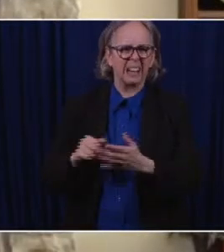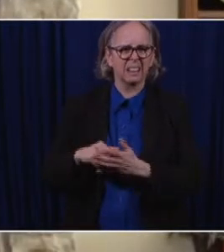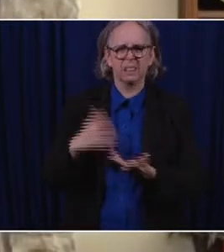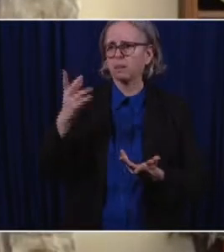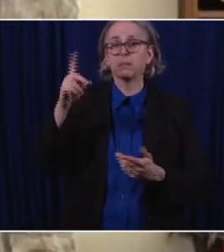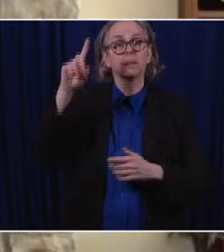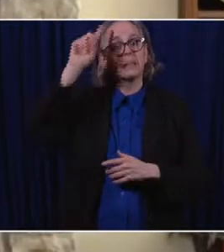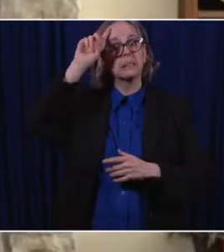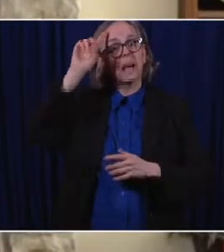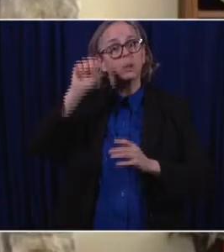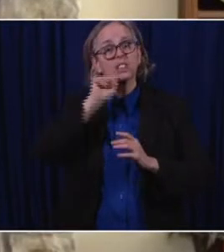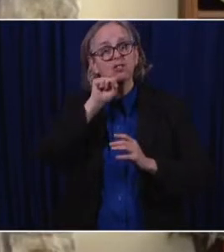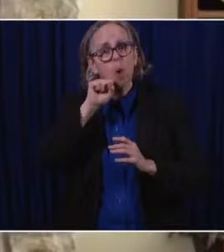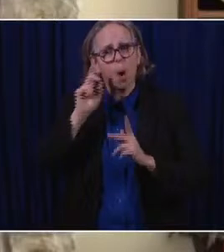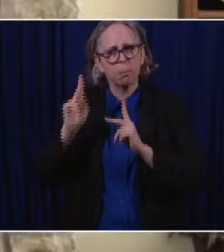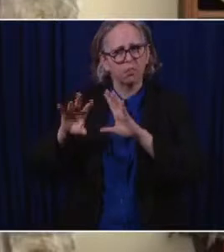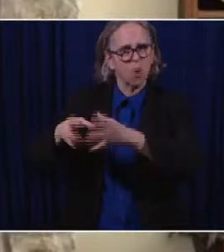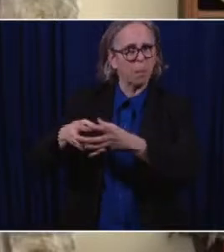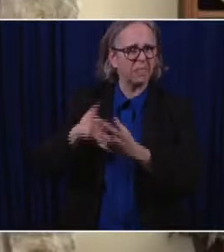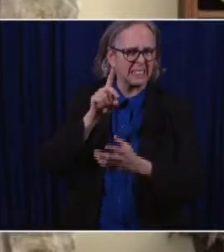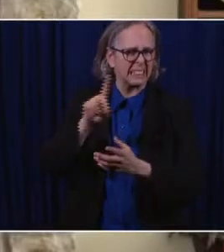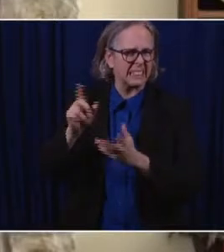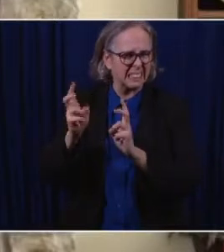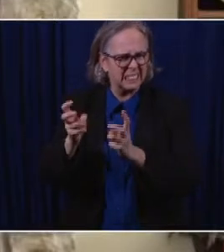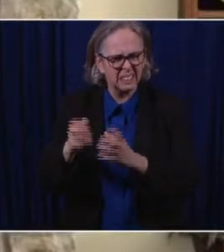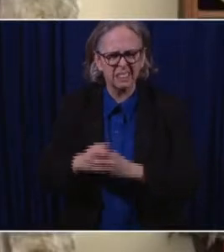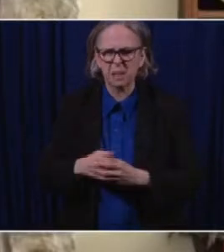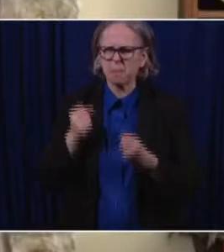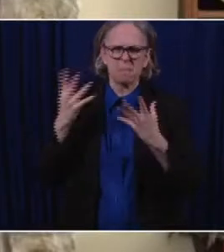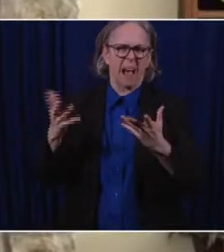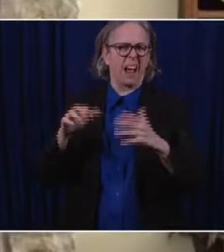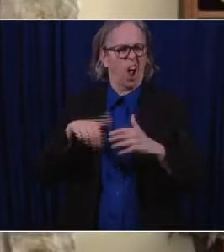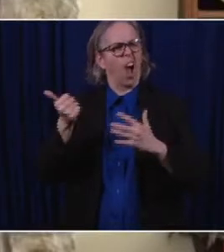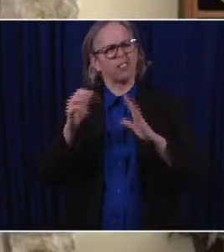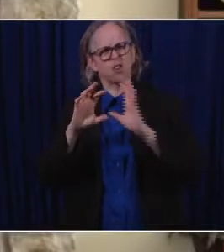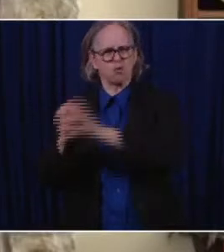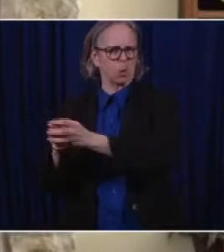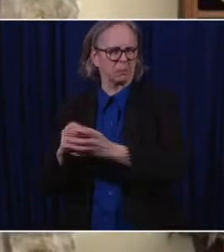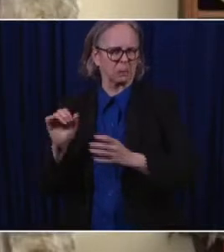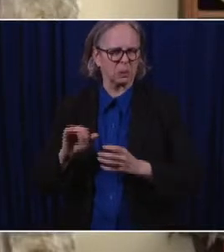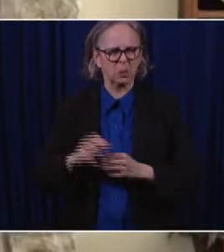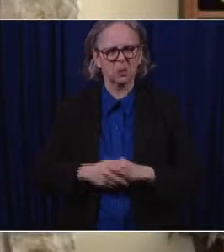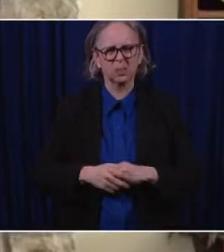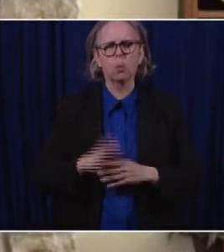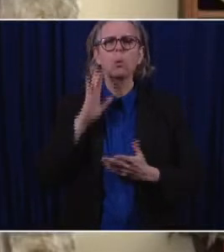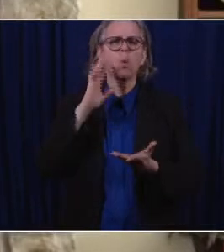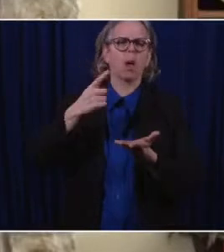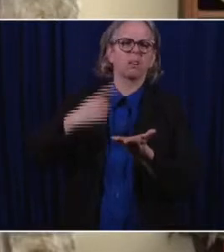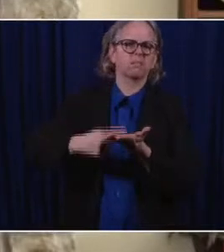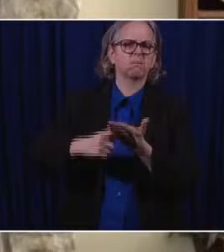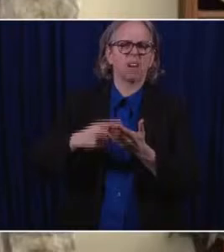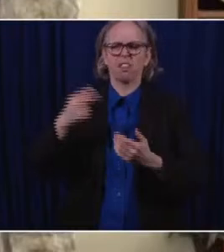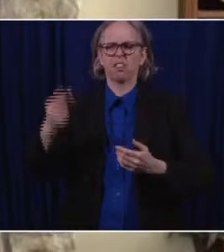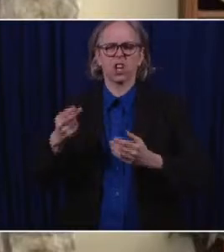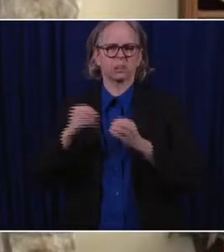So, we'll be announcing that, talking more about that on Thursday. Thank